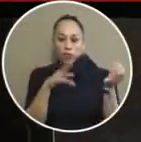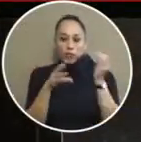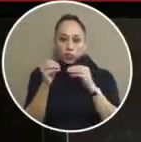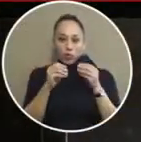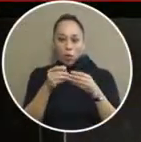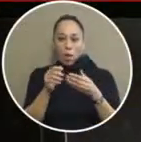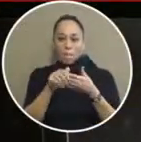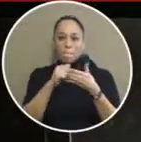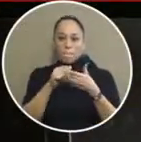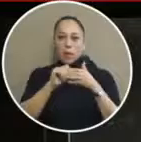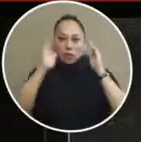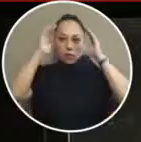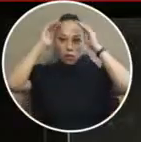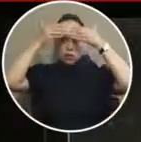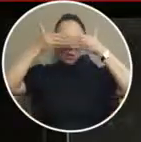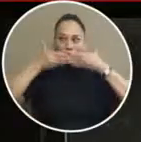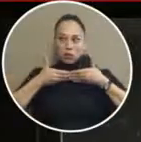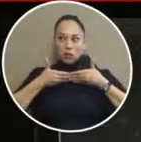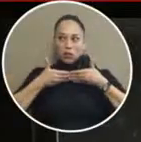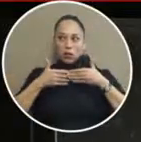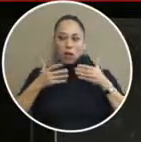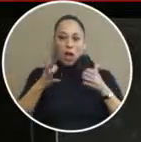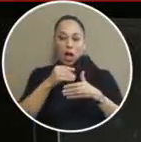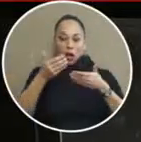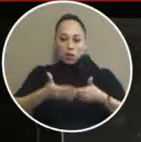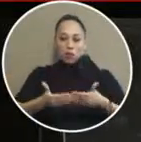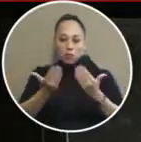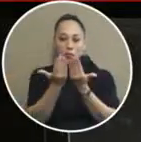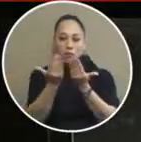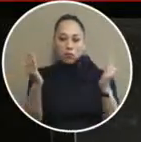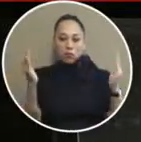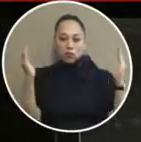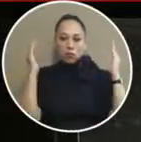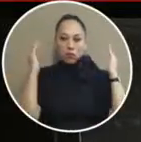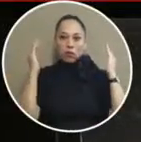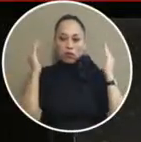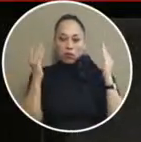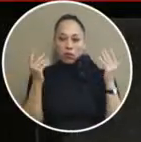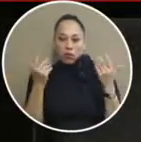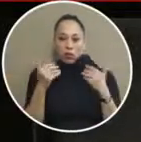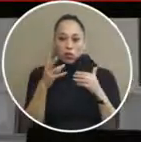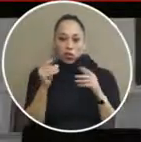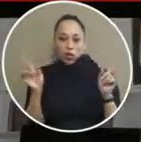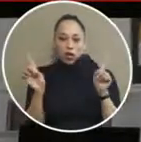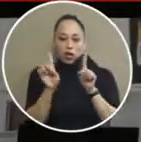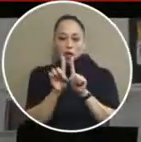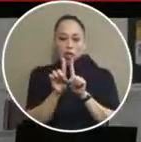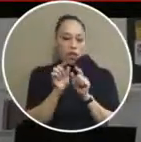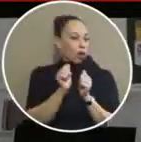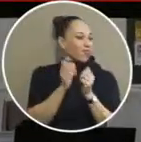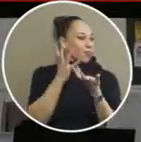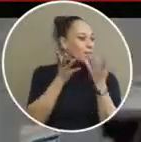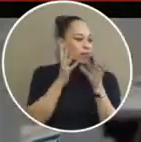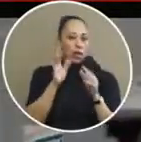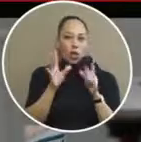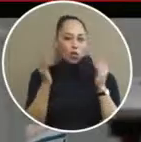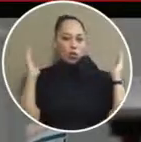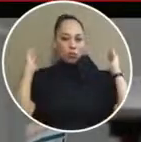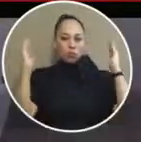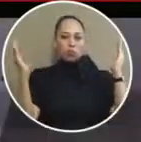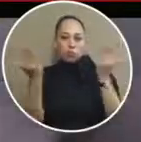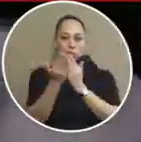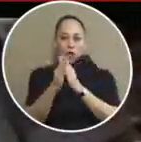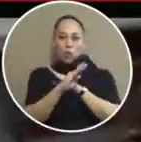shields for the workstations that separate all of the operators so that they're not standing close to each other. We gave all of our